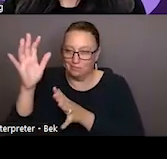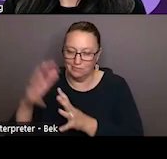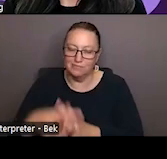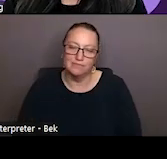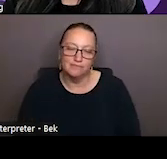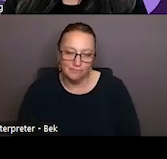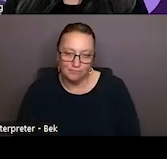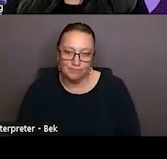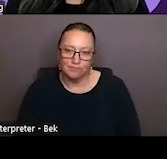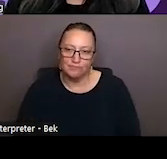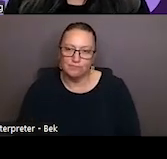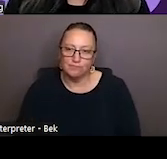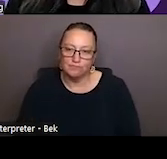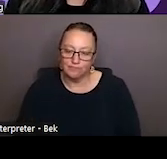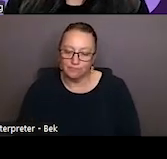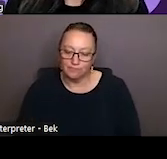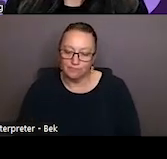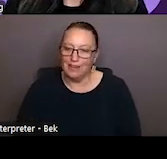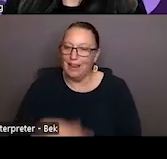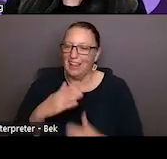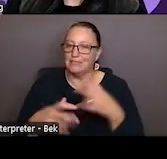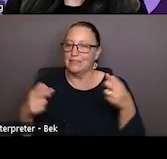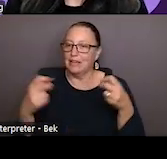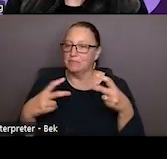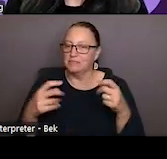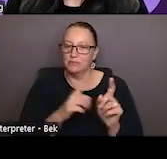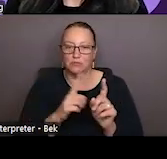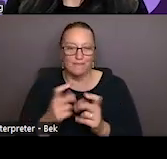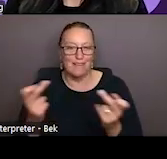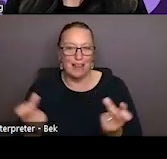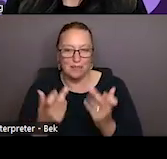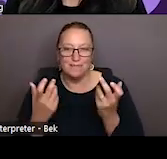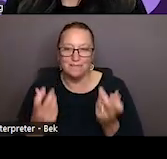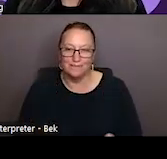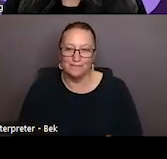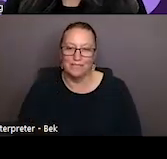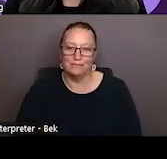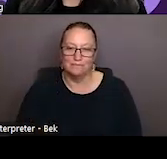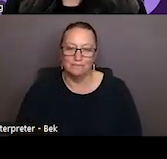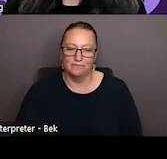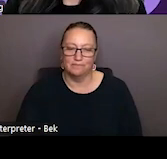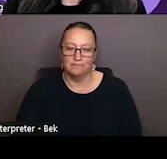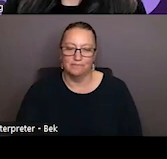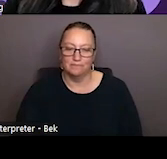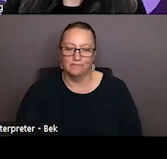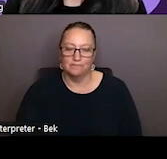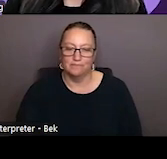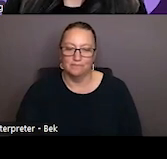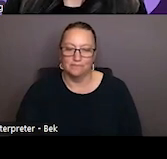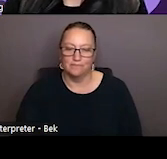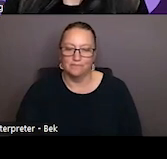interpreting. Lastly, captioning is also available for those who would like caption.